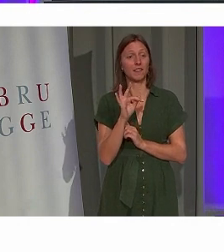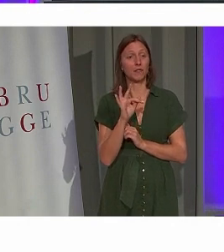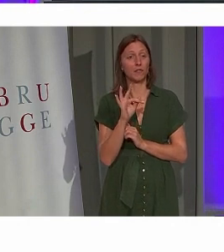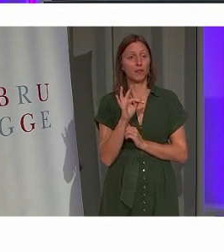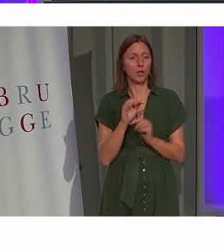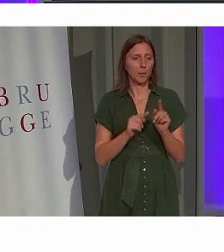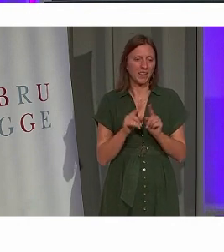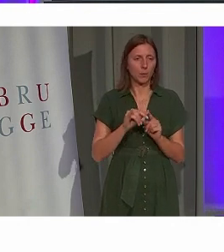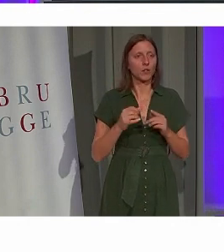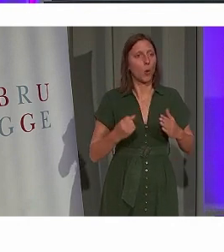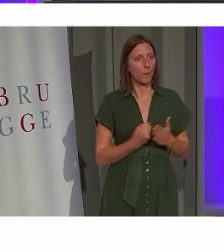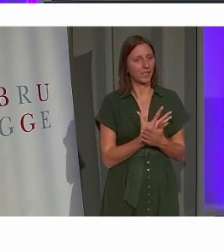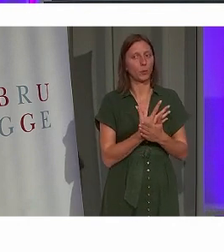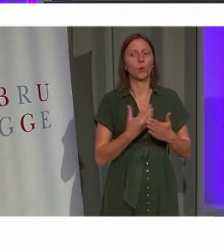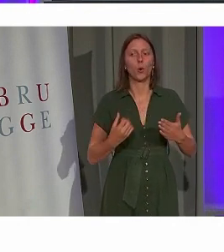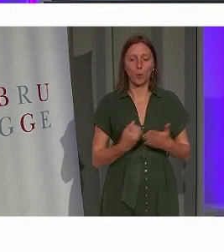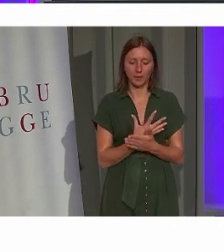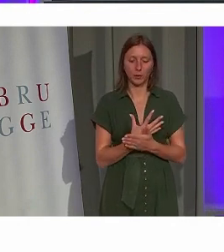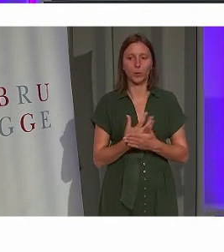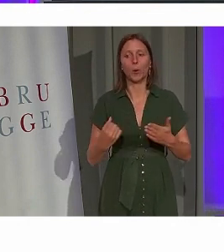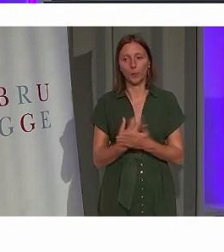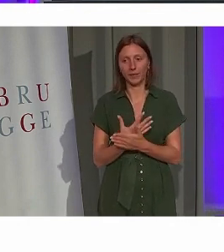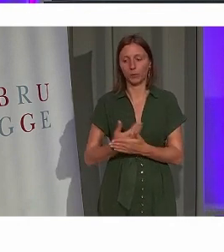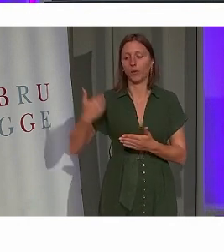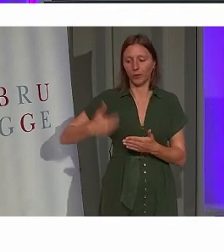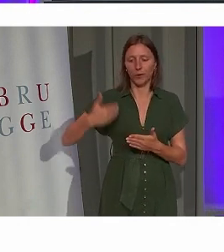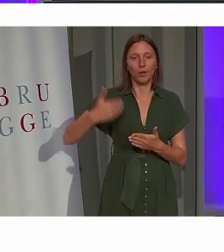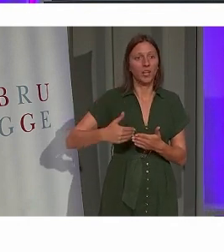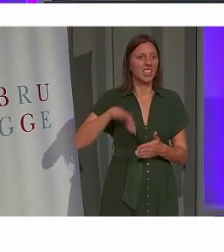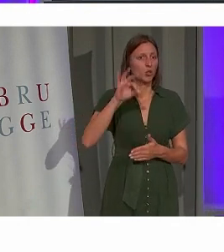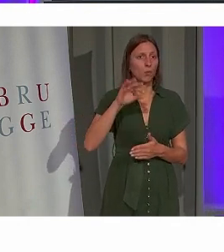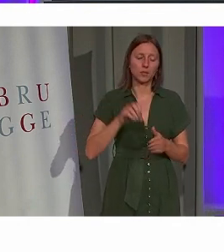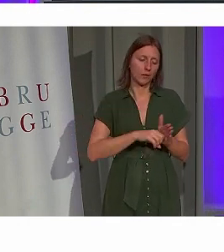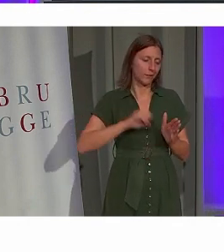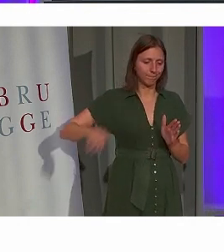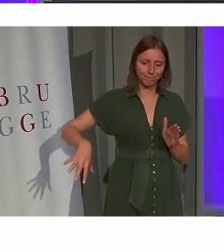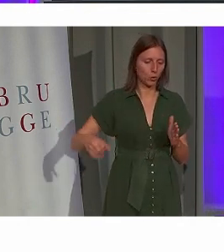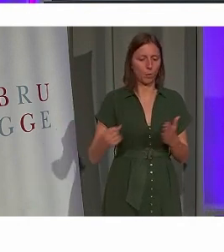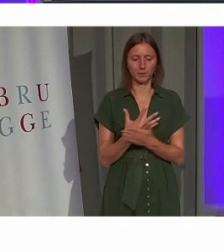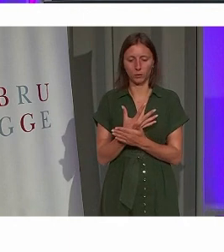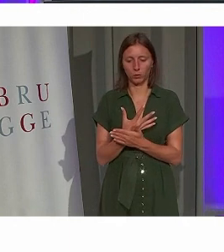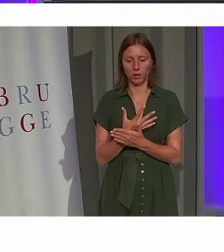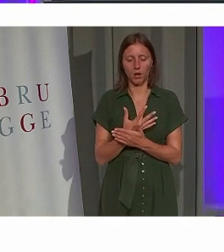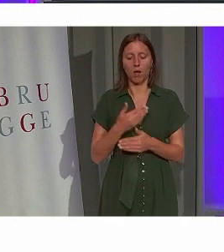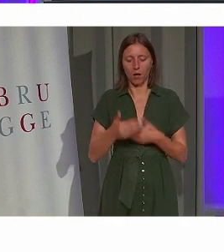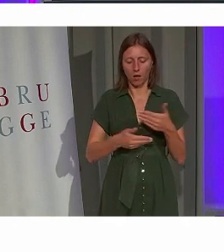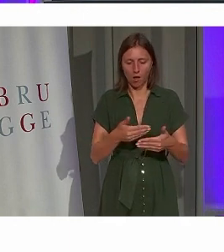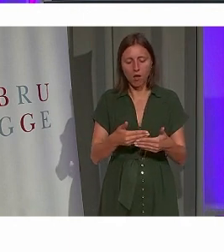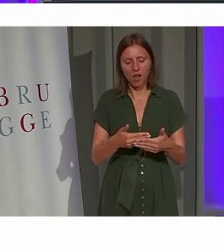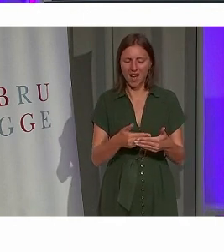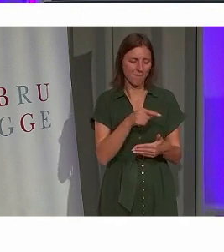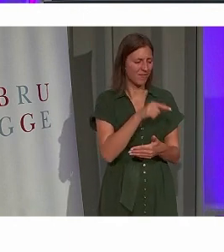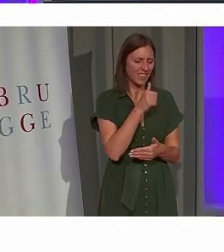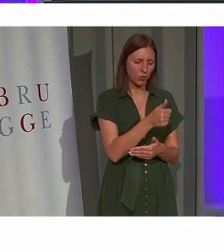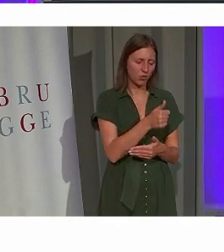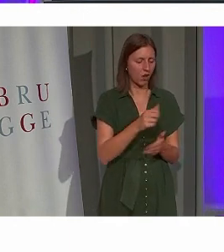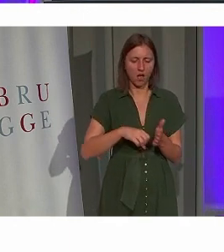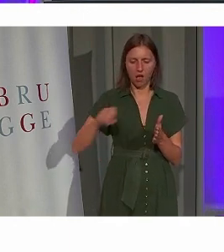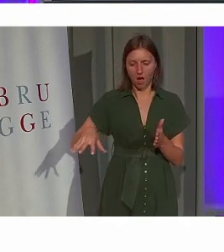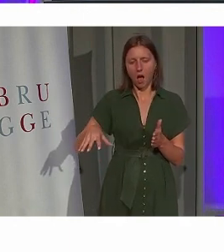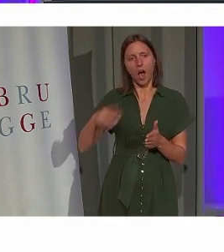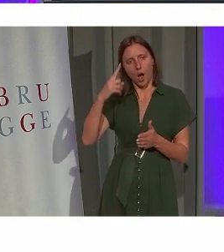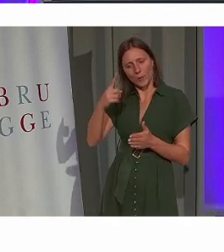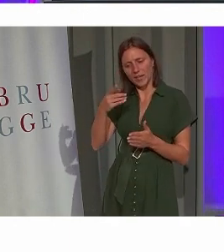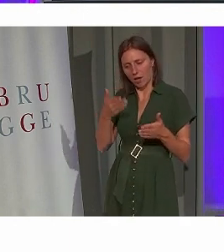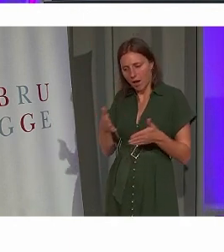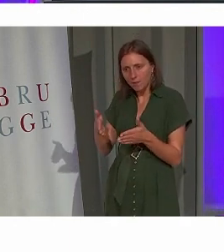intensive job. This means iterative planning means, if necessary, start again, over and